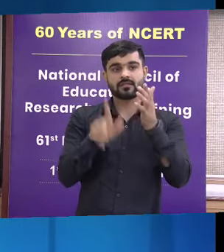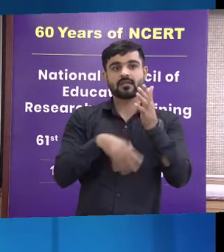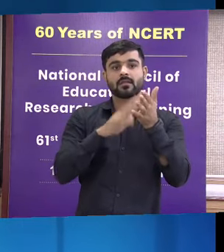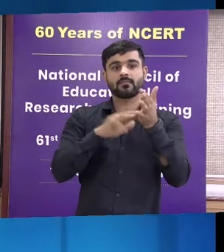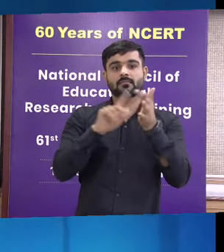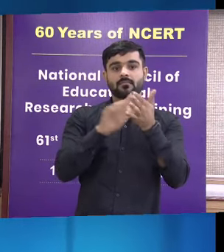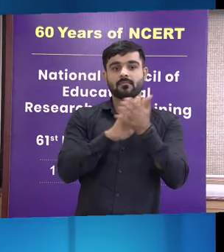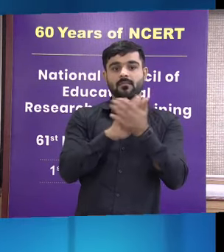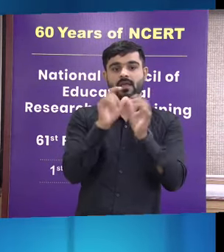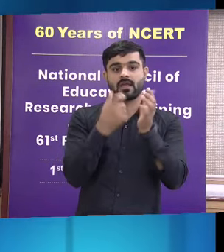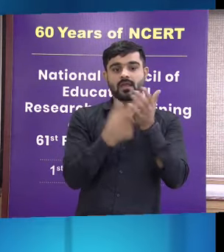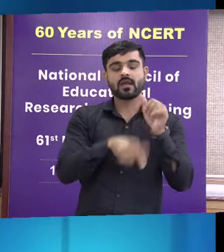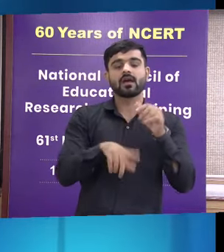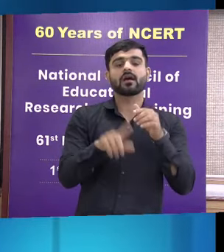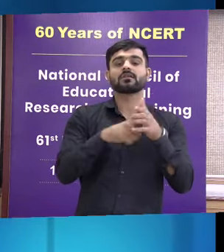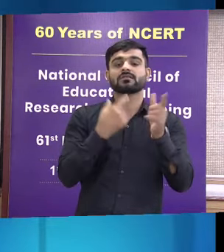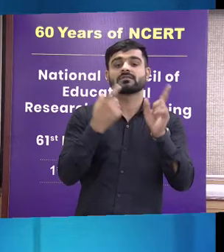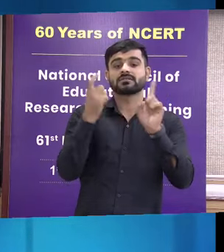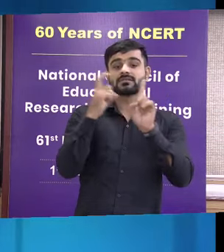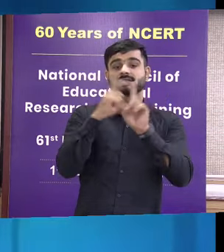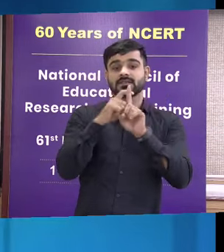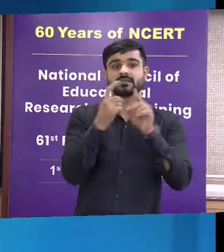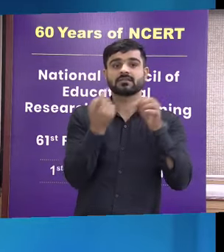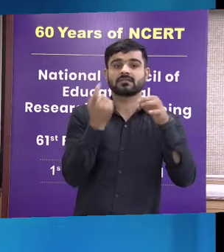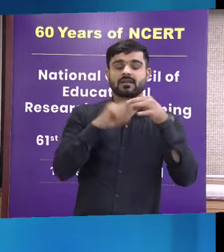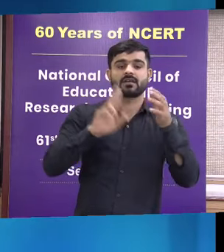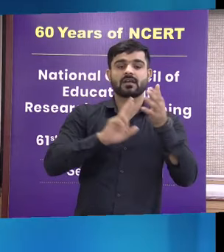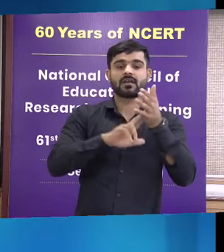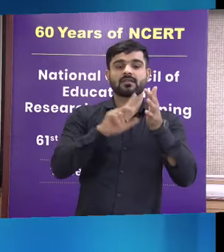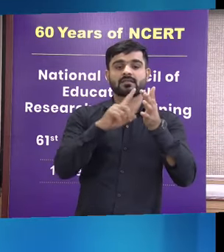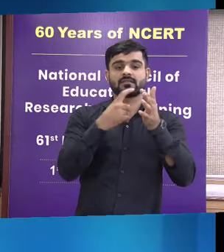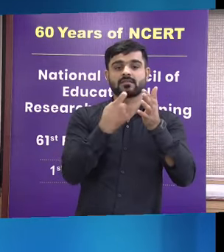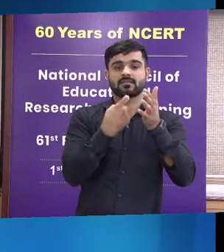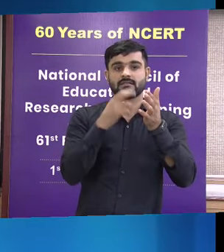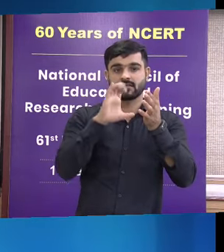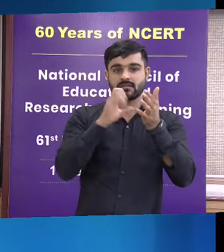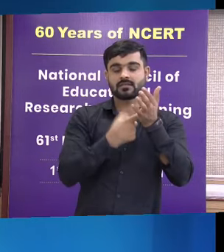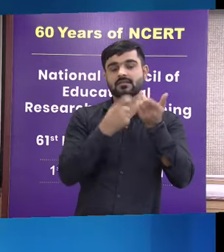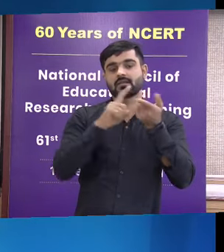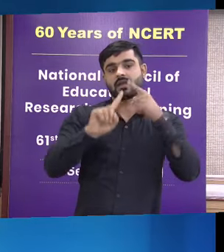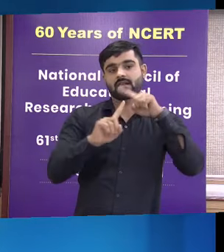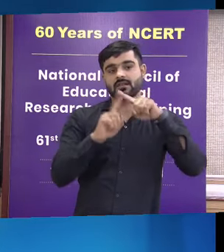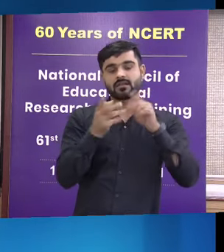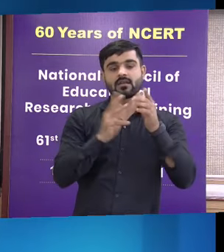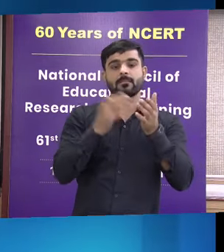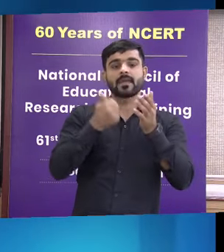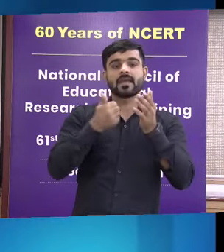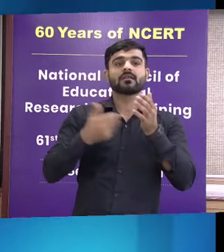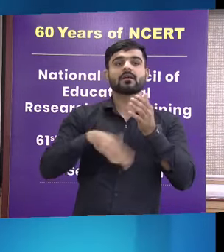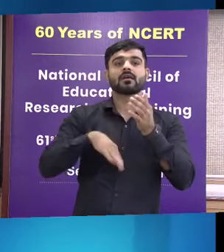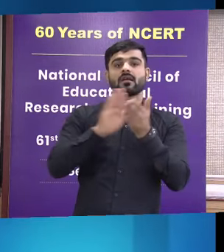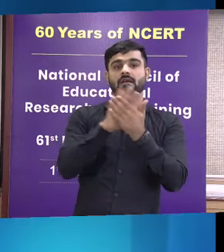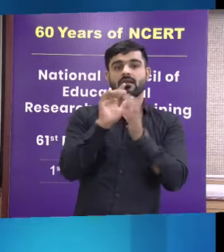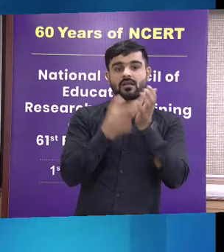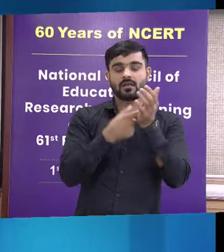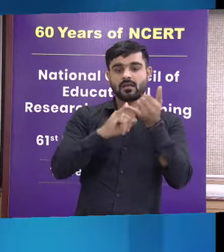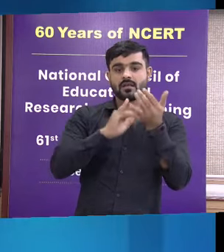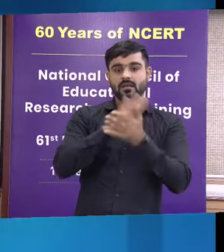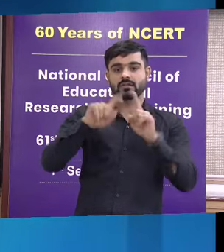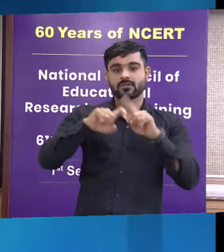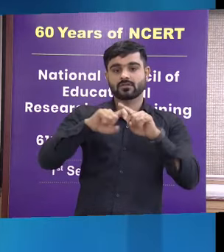Joint Director CIET and Major Harsh